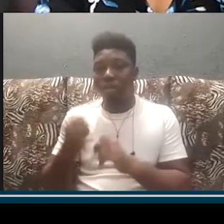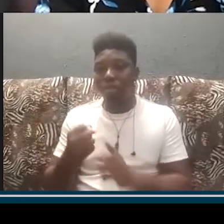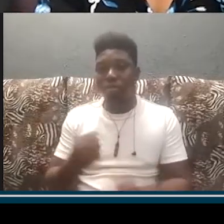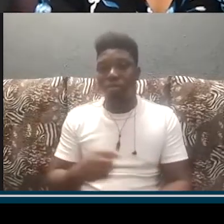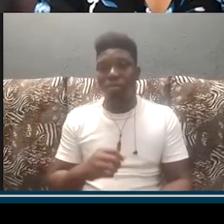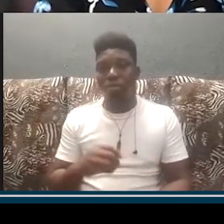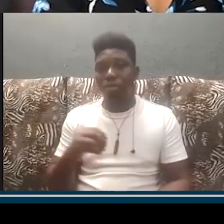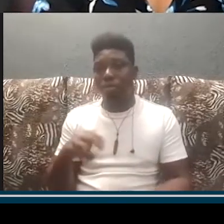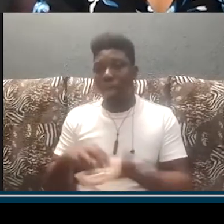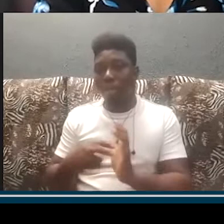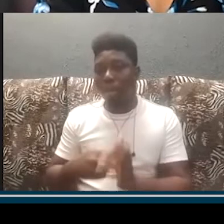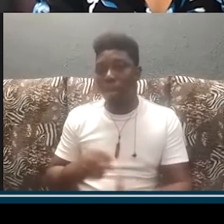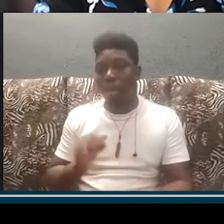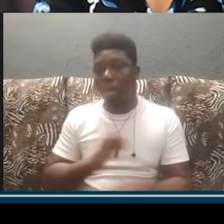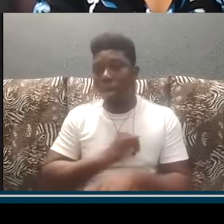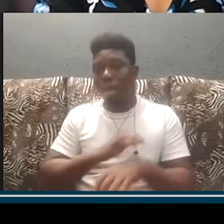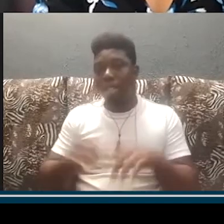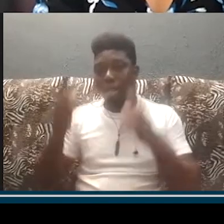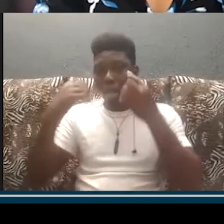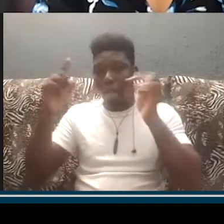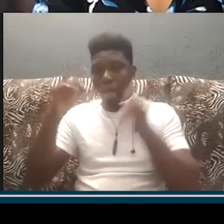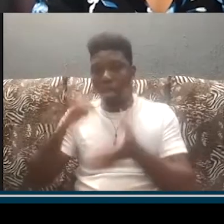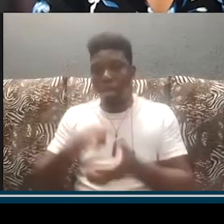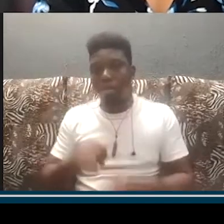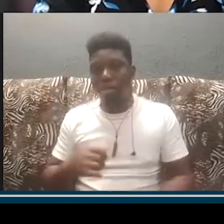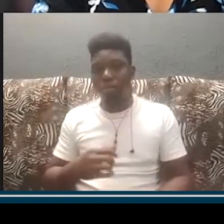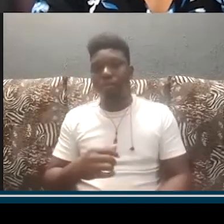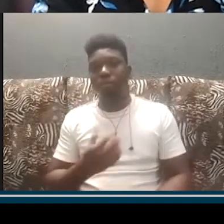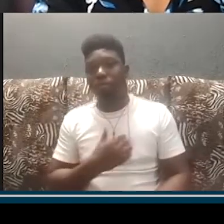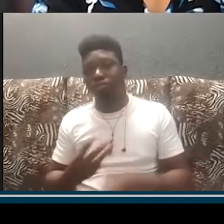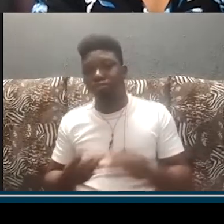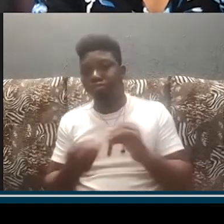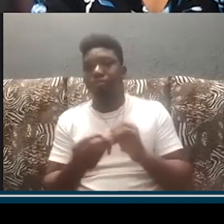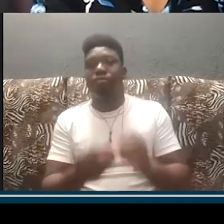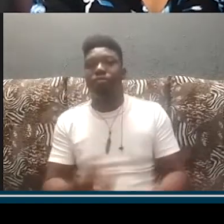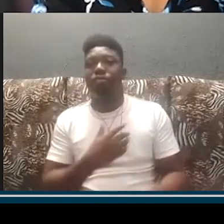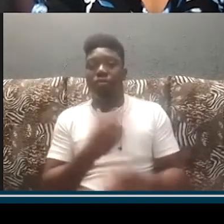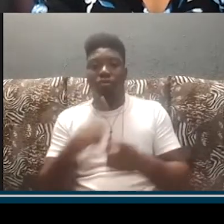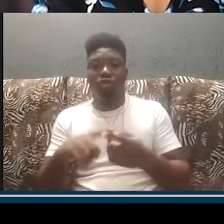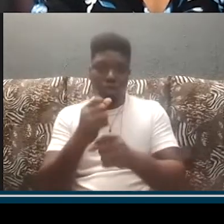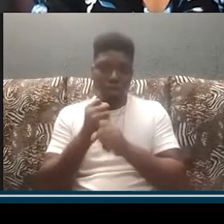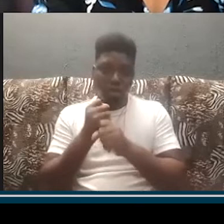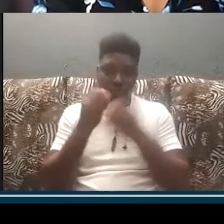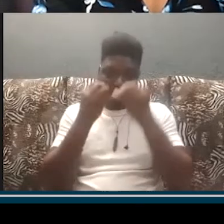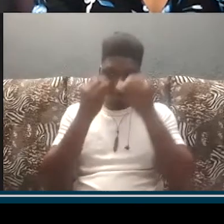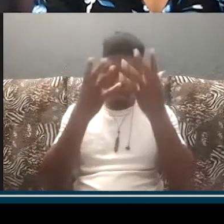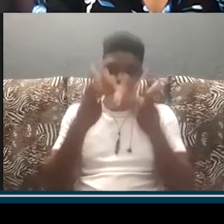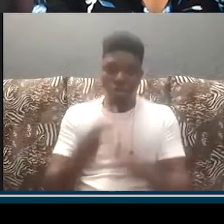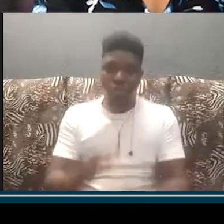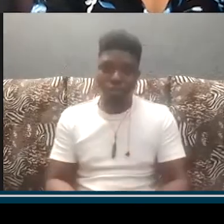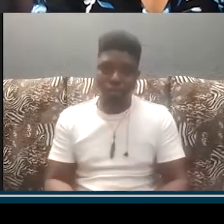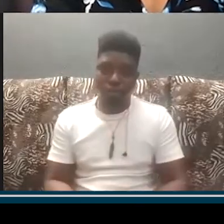have ADD, and it might impact how I need to receive information or the speed at which I might be able to give